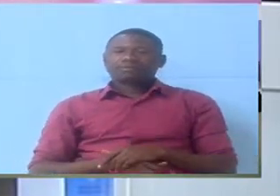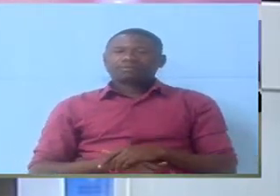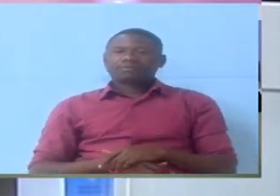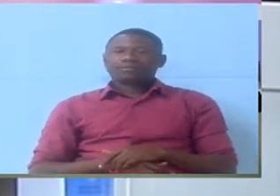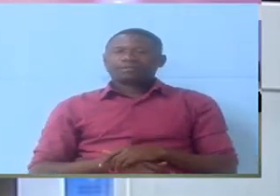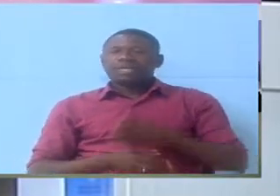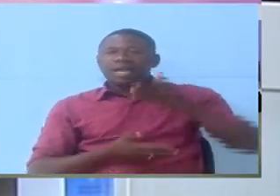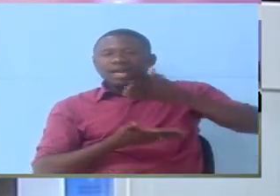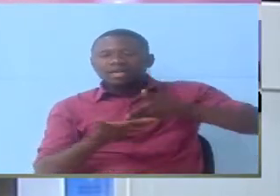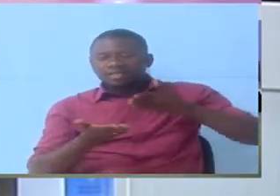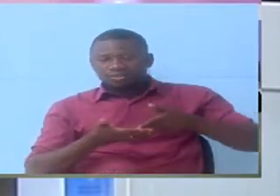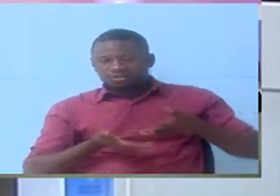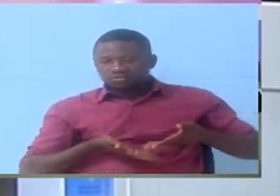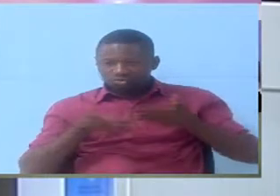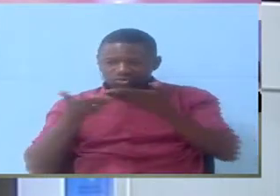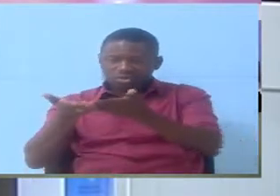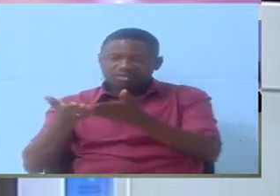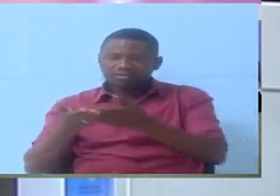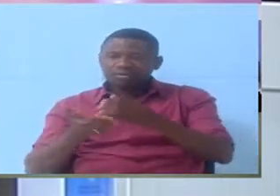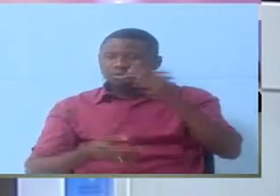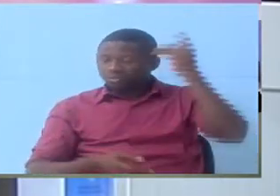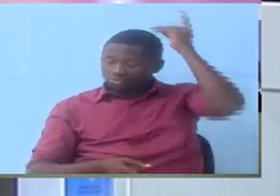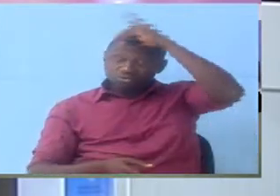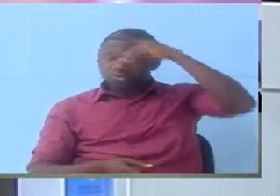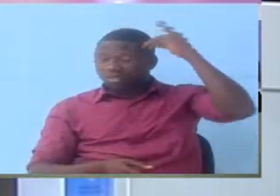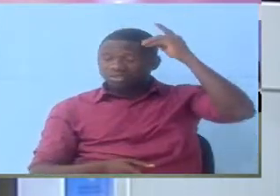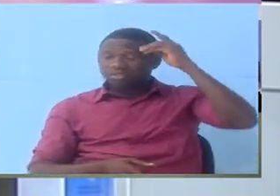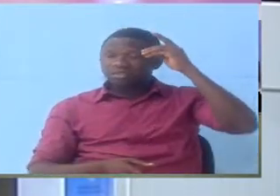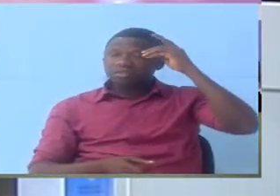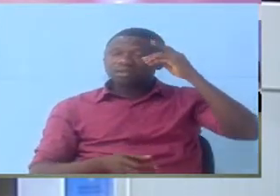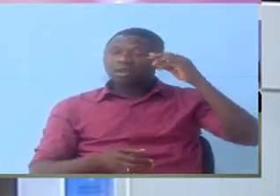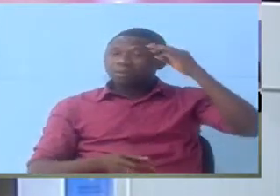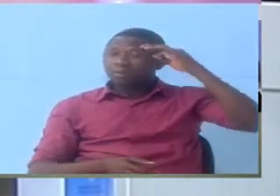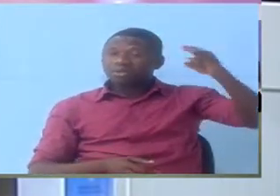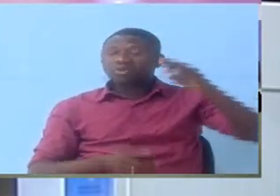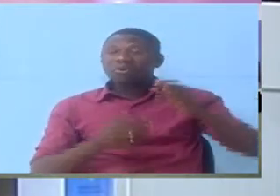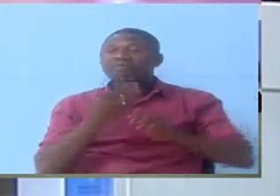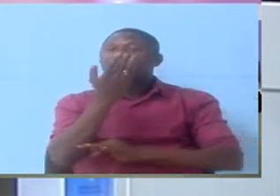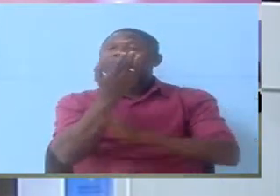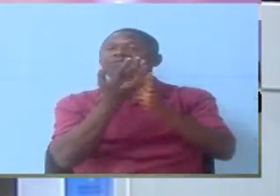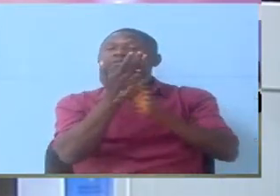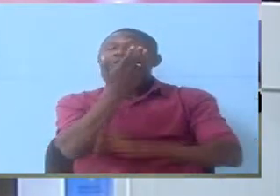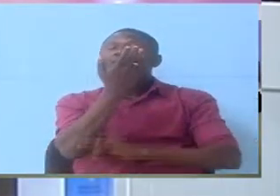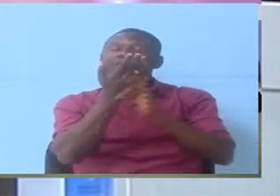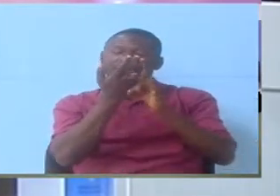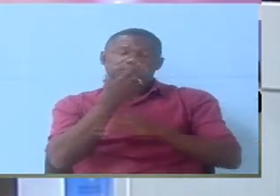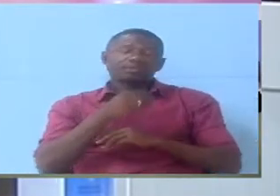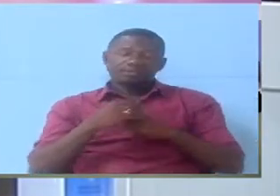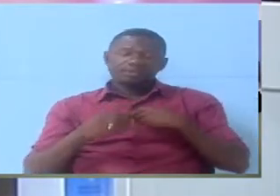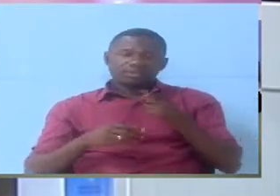Addressed to the Sudanese Foreign Ministry. Ye menki Sudan la minister bunda ye membe ni mbanta la banko lutema. They